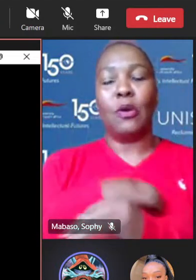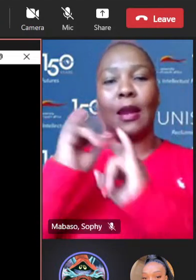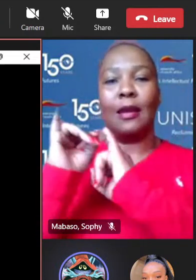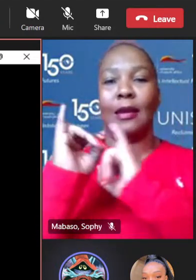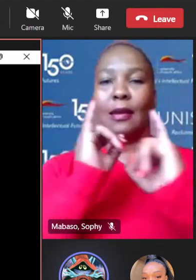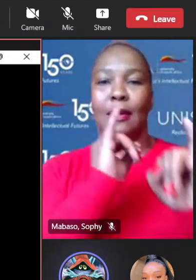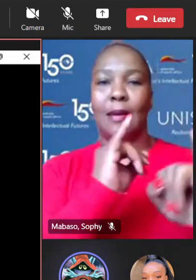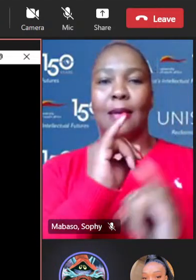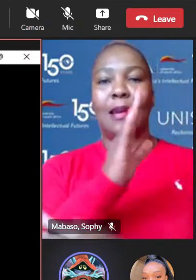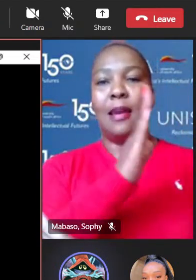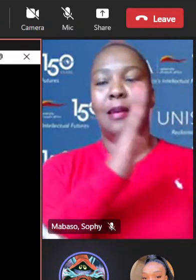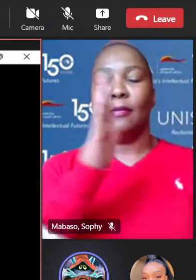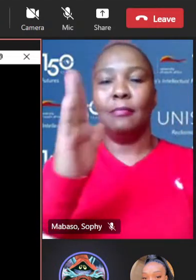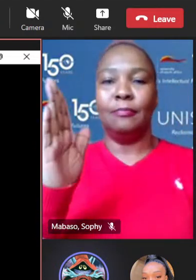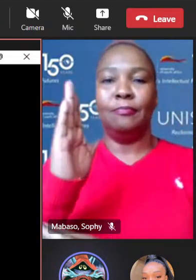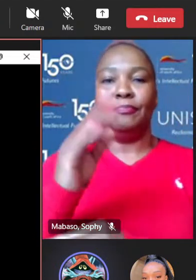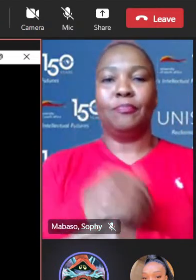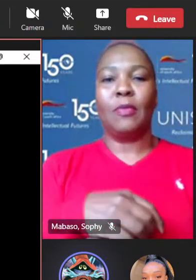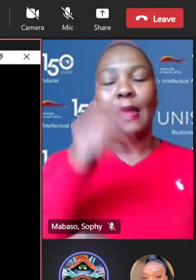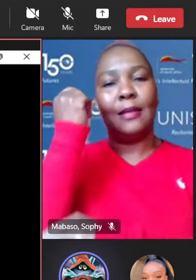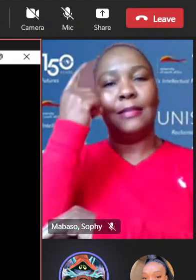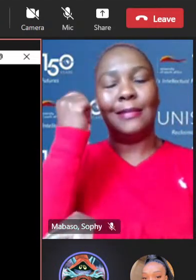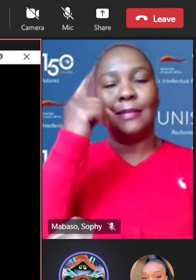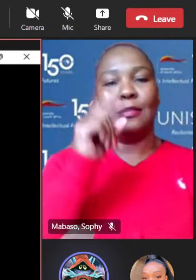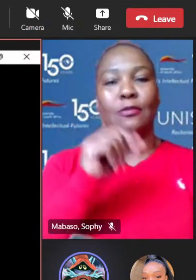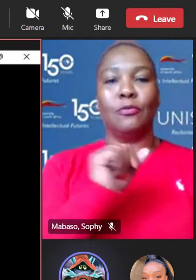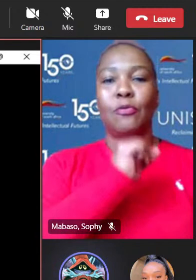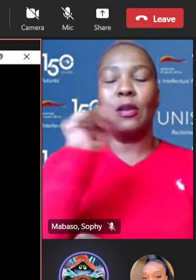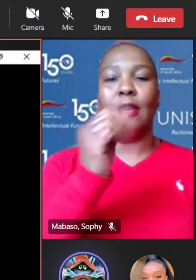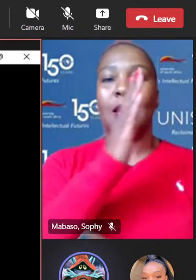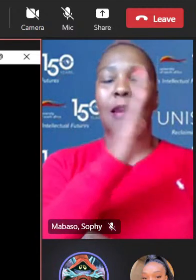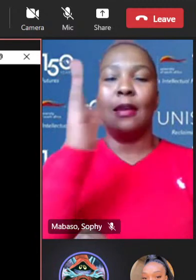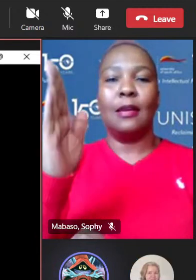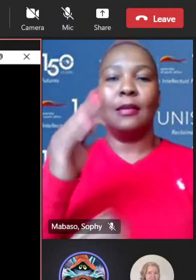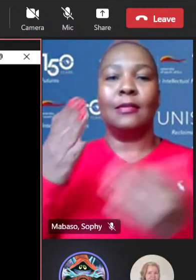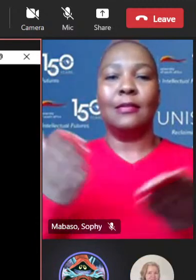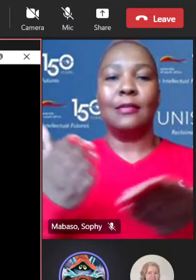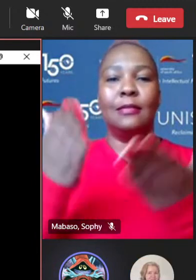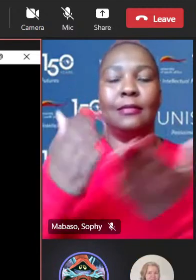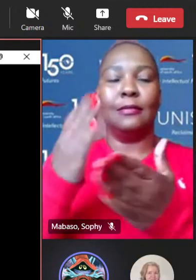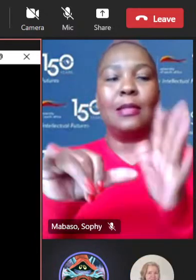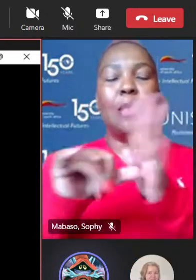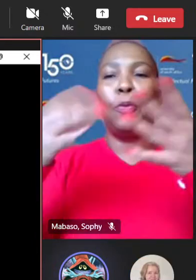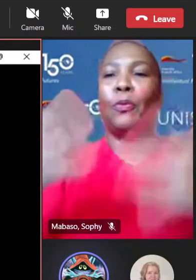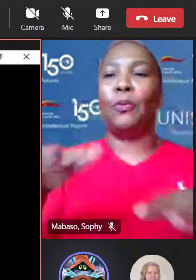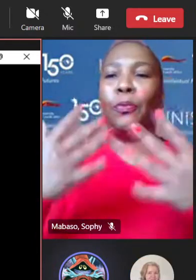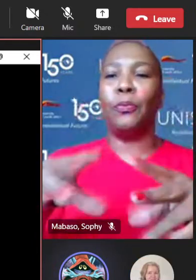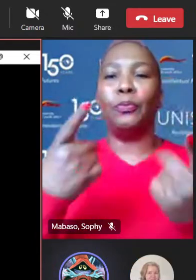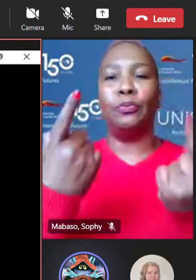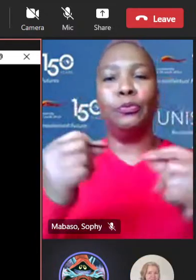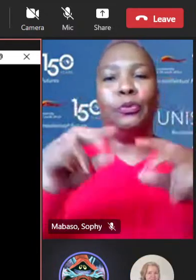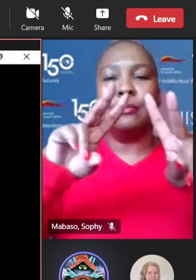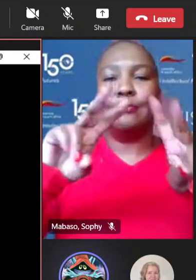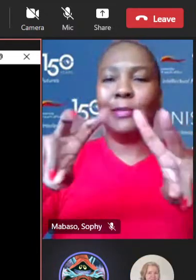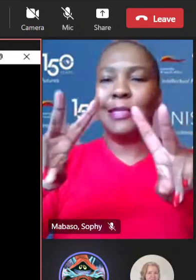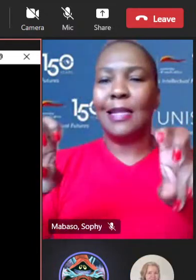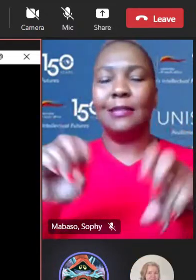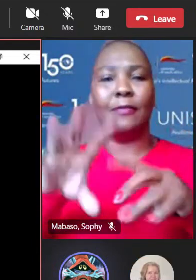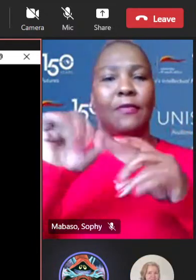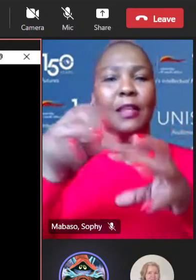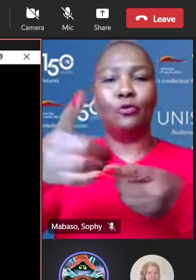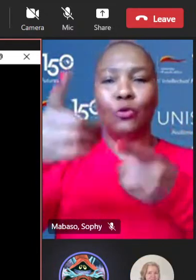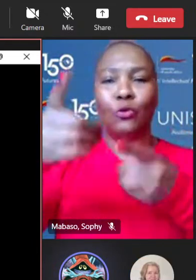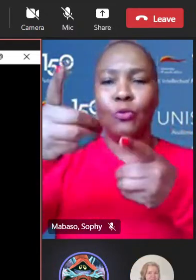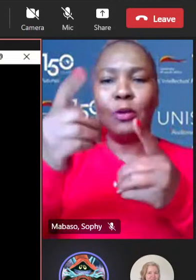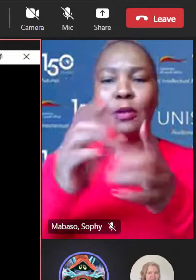library up. So understanding your library services. So this is critical, obviously, if you're going to have to do some research in finding documents in